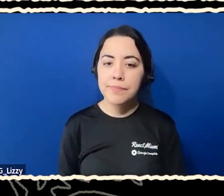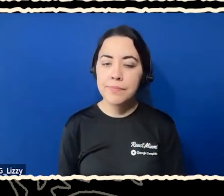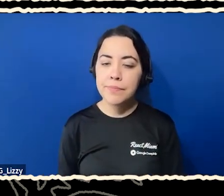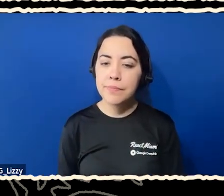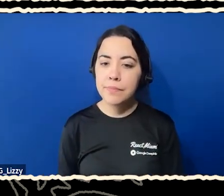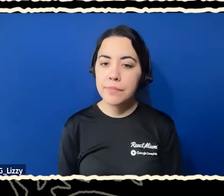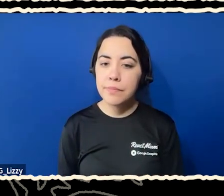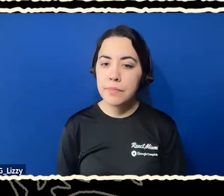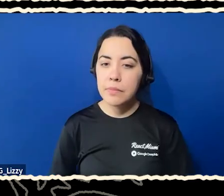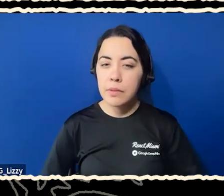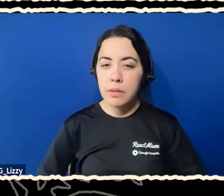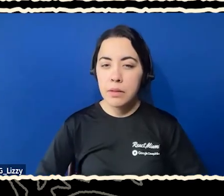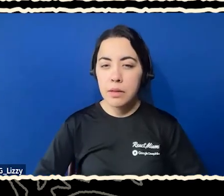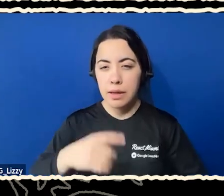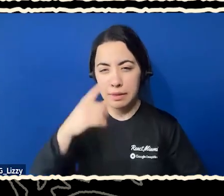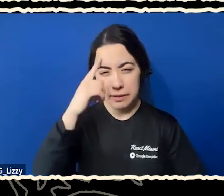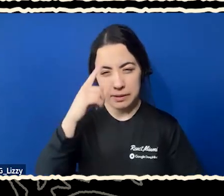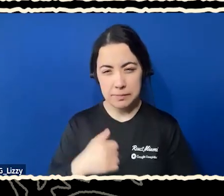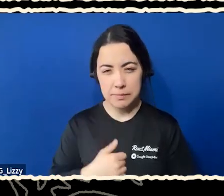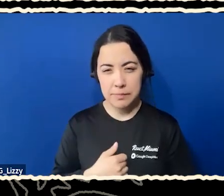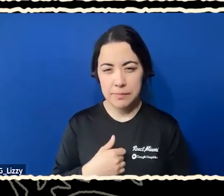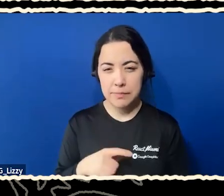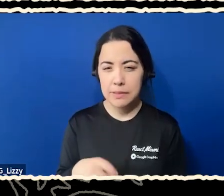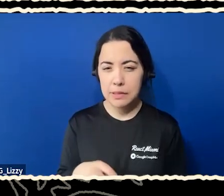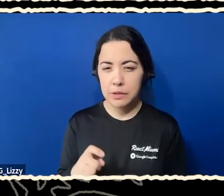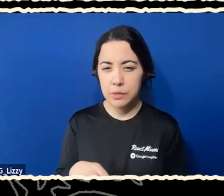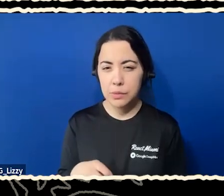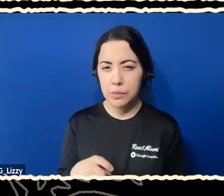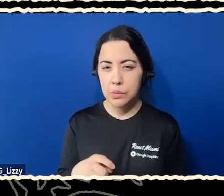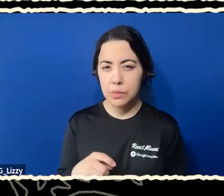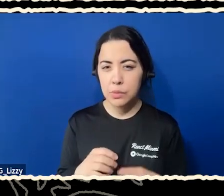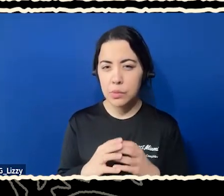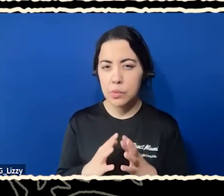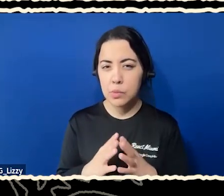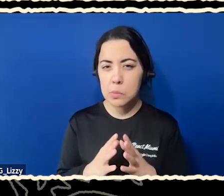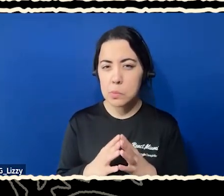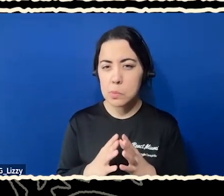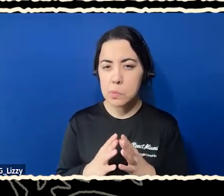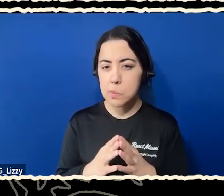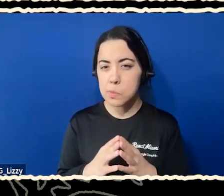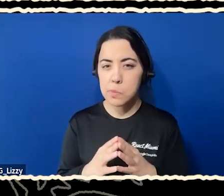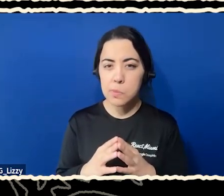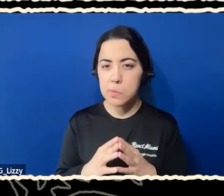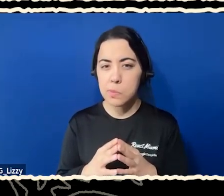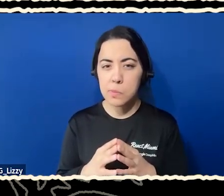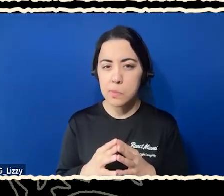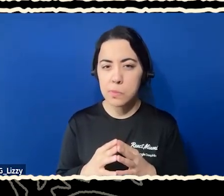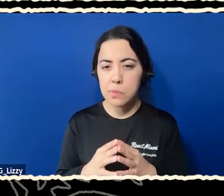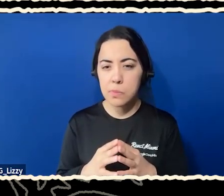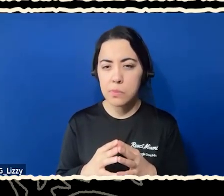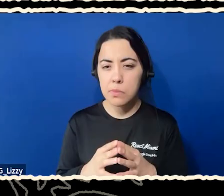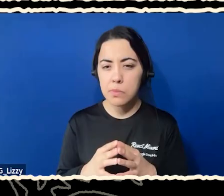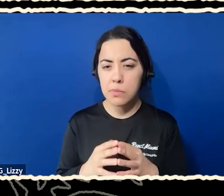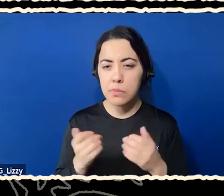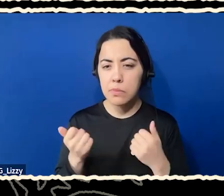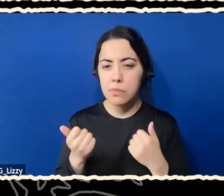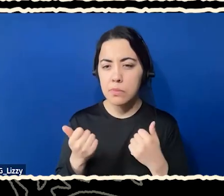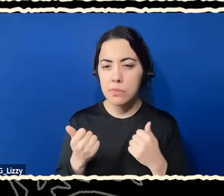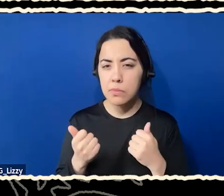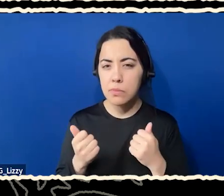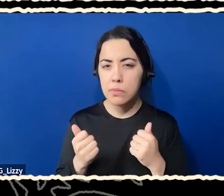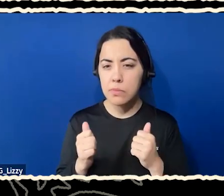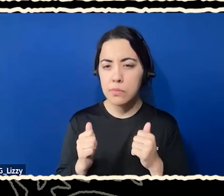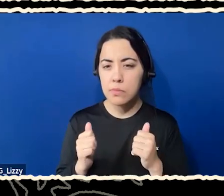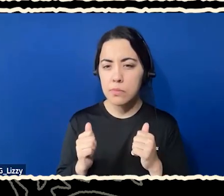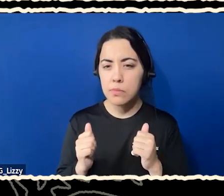I think I need to put this in stop extending.